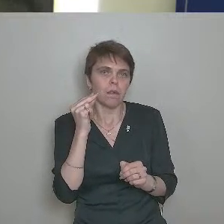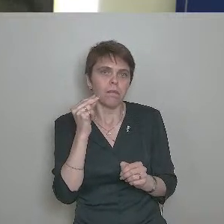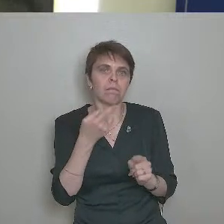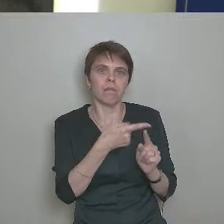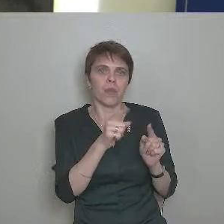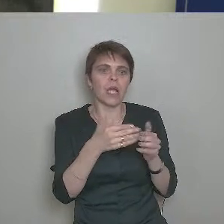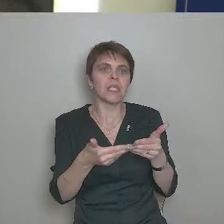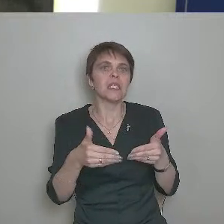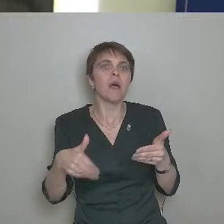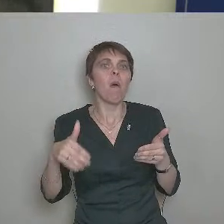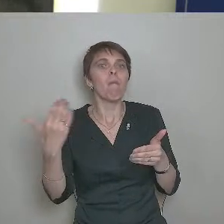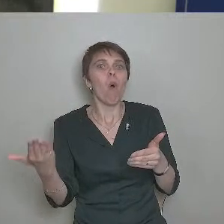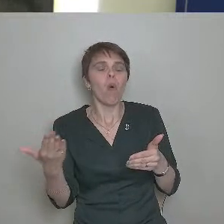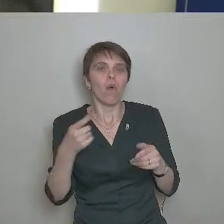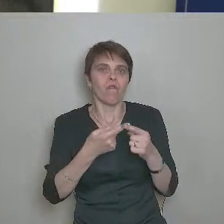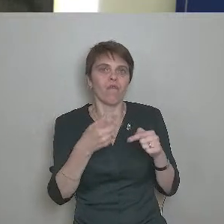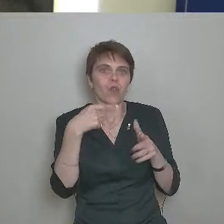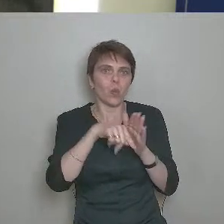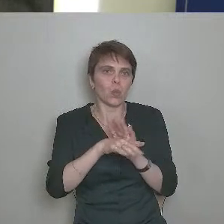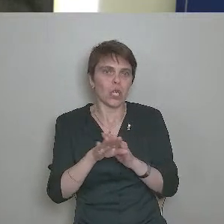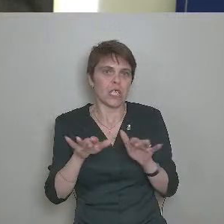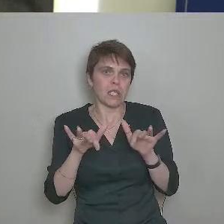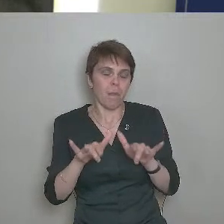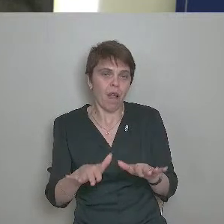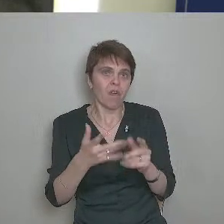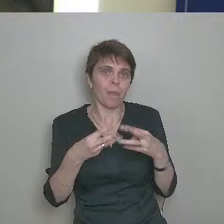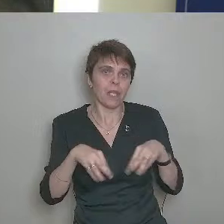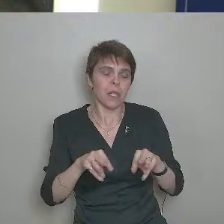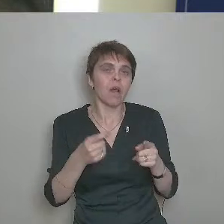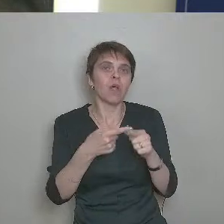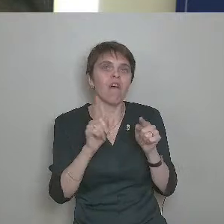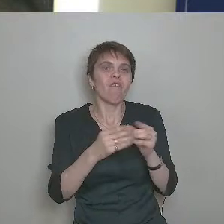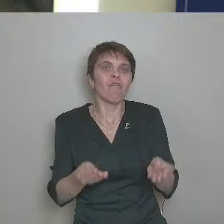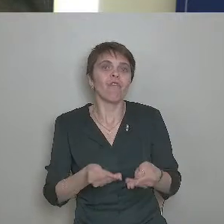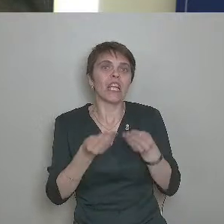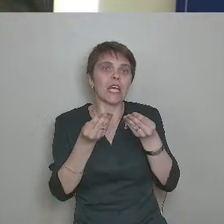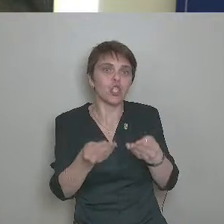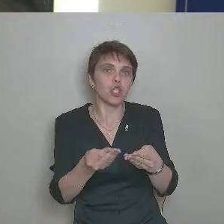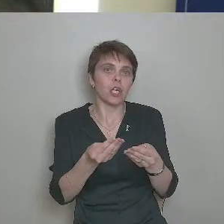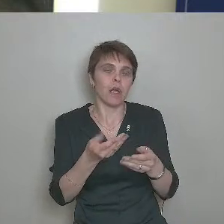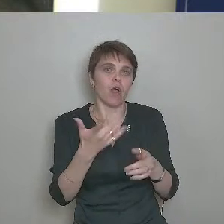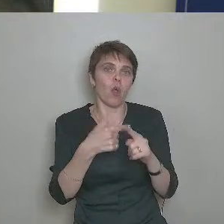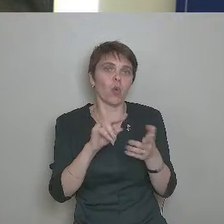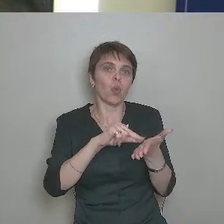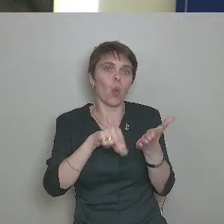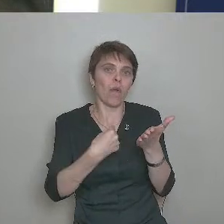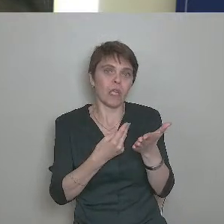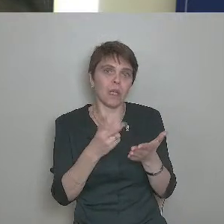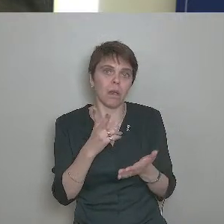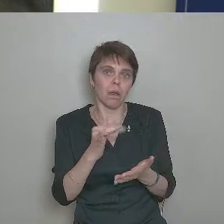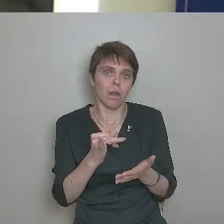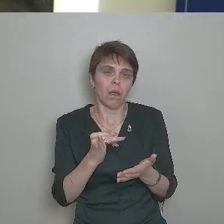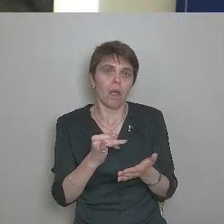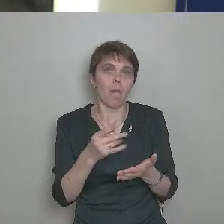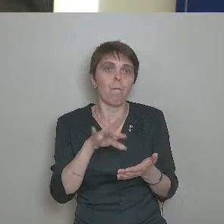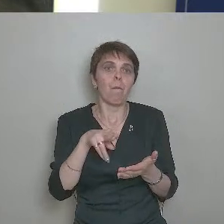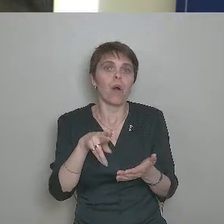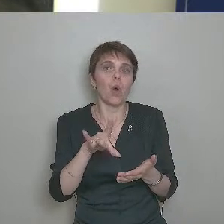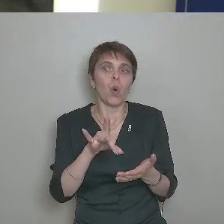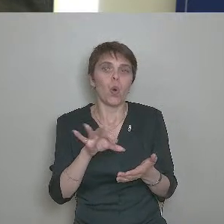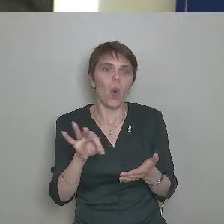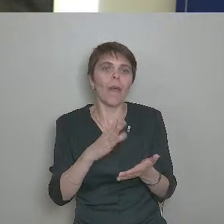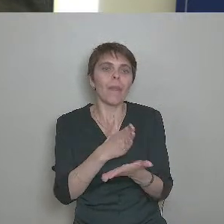the 24th, the Ministry of Interior is not going to violate the procedure